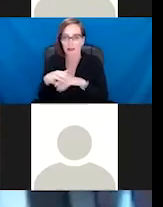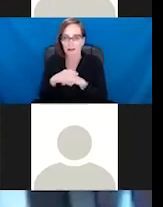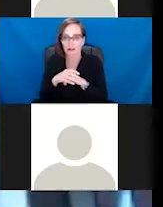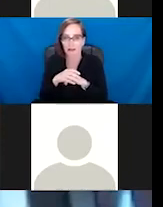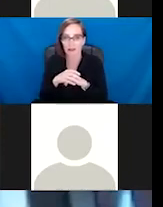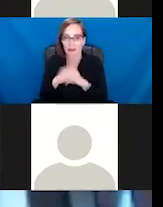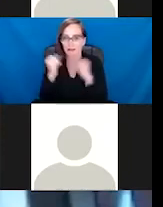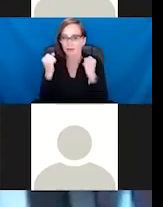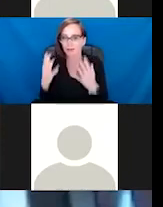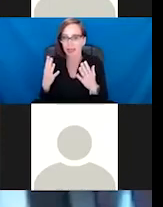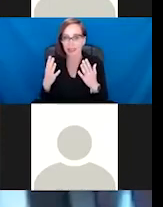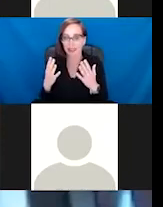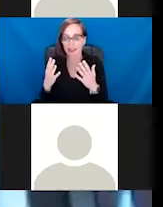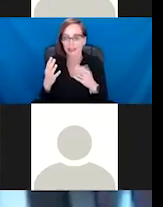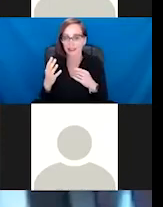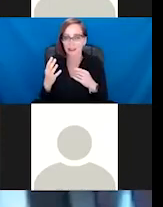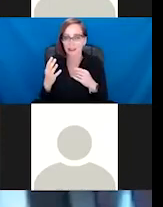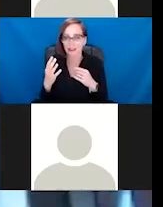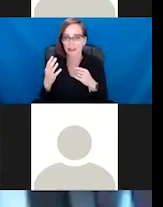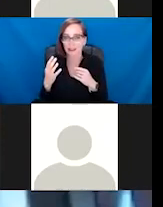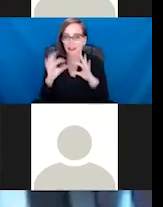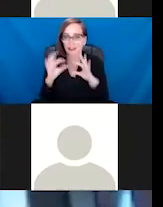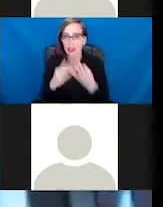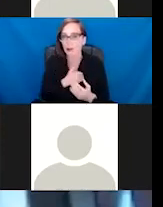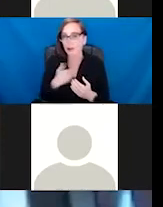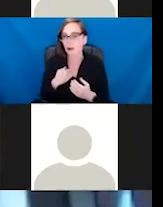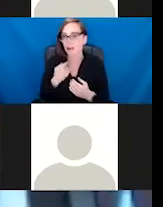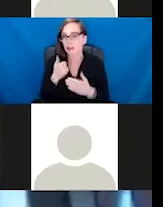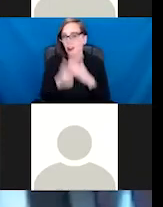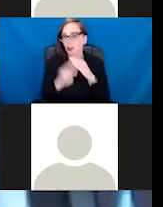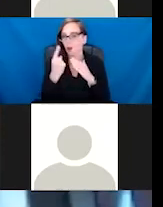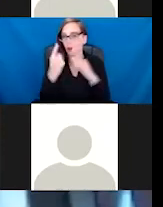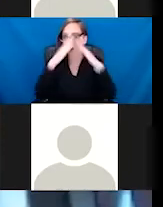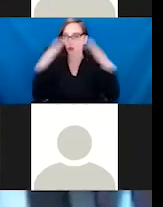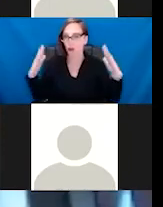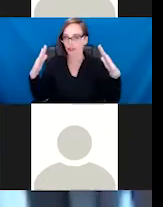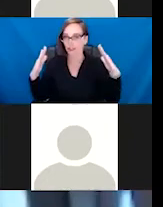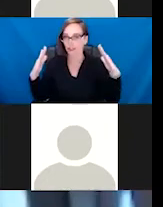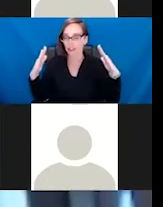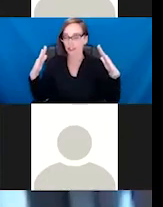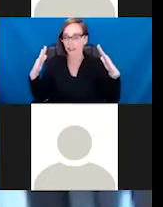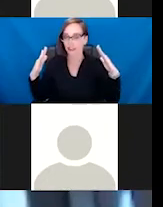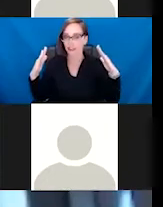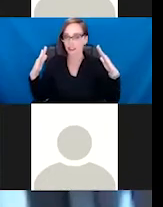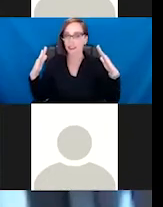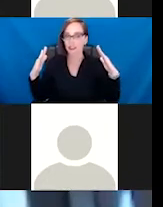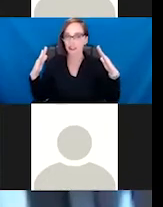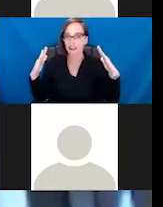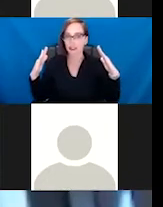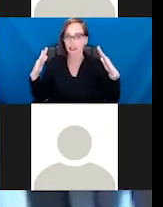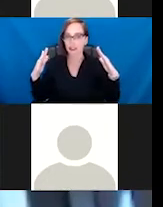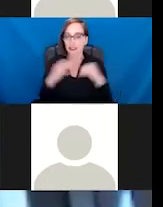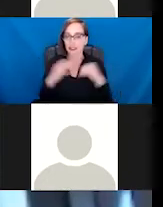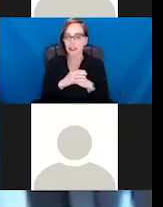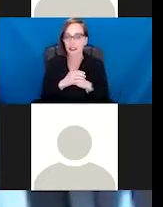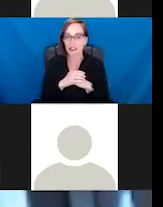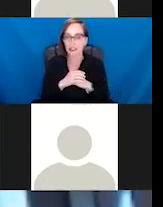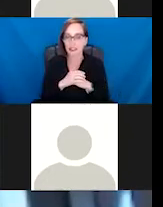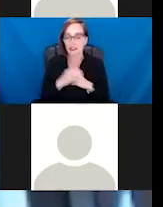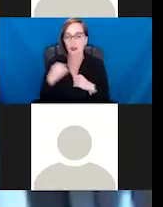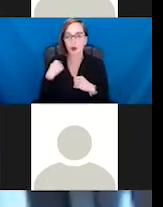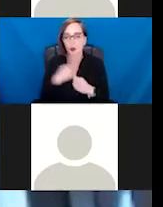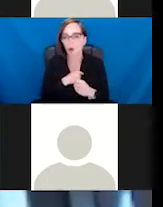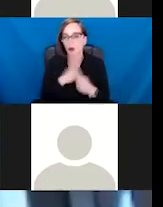many households living under one roof. And when I think about that, and I know we're constantly looking at